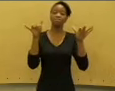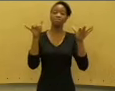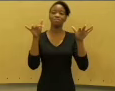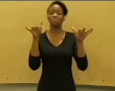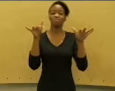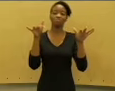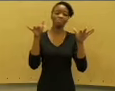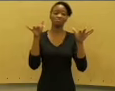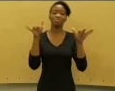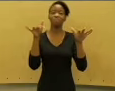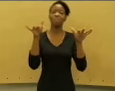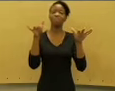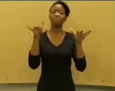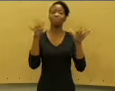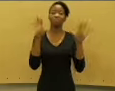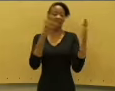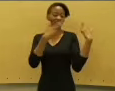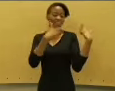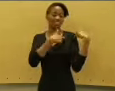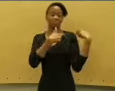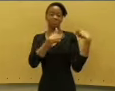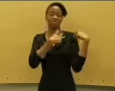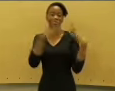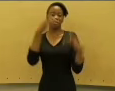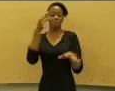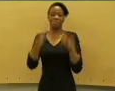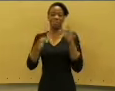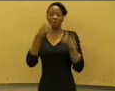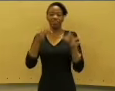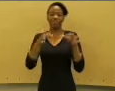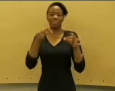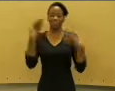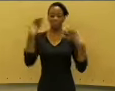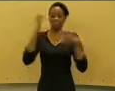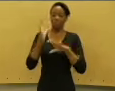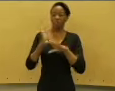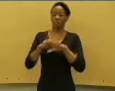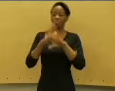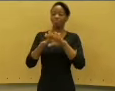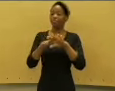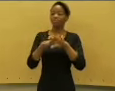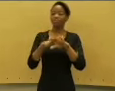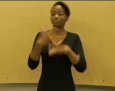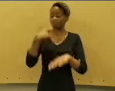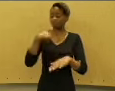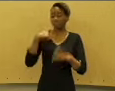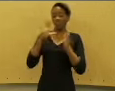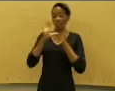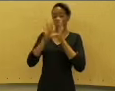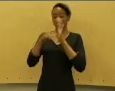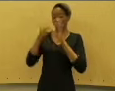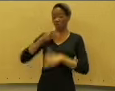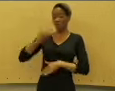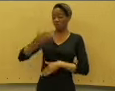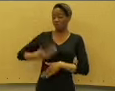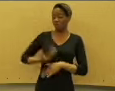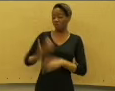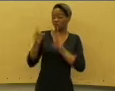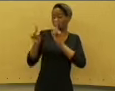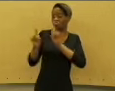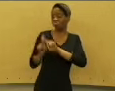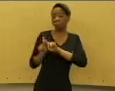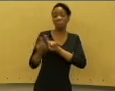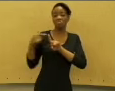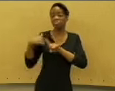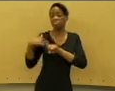up on respectability politics, they don't want to be associated with people like me. I'm a disabled woman who talks about sex, you